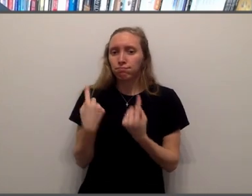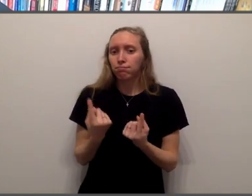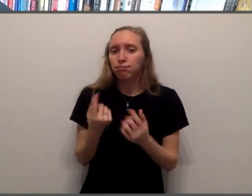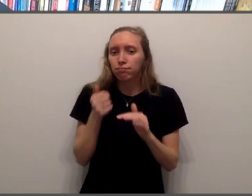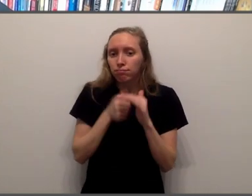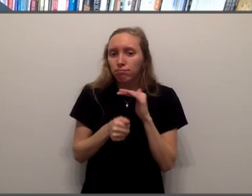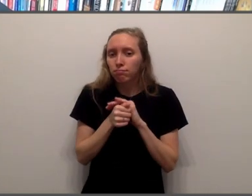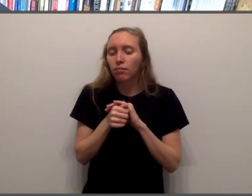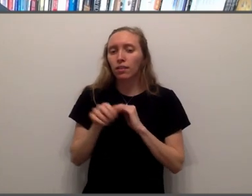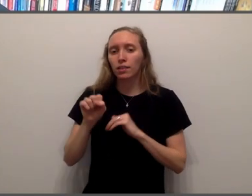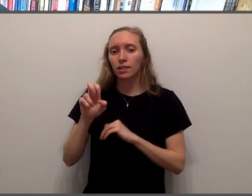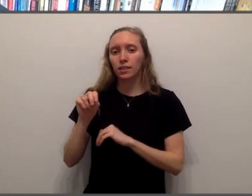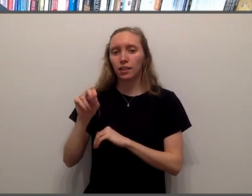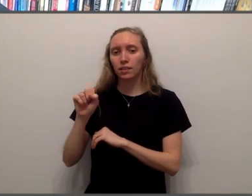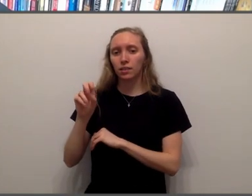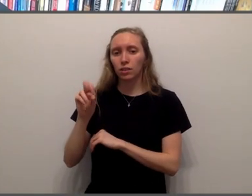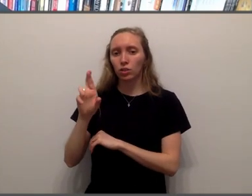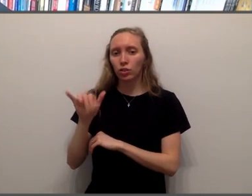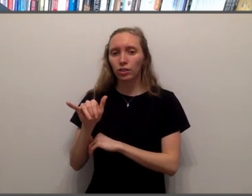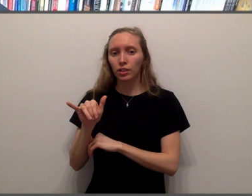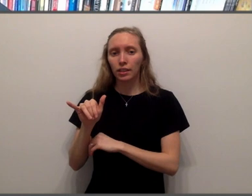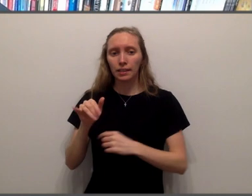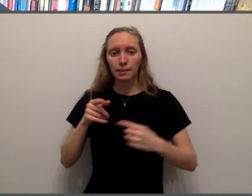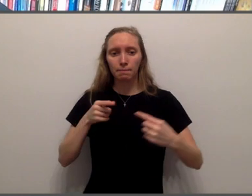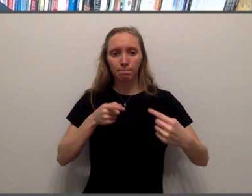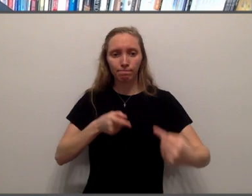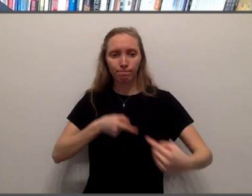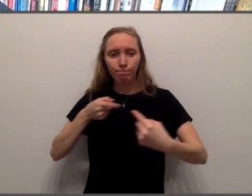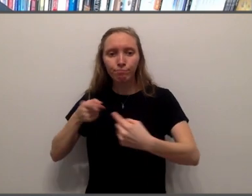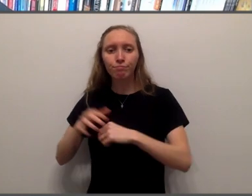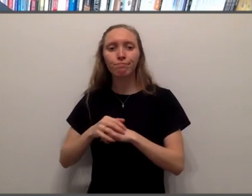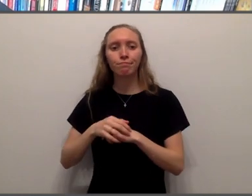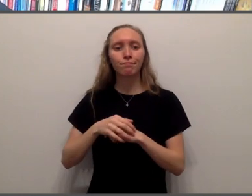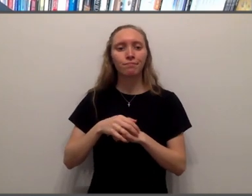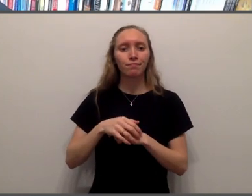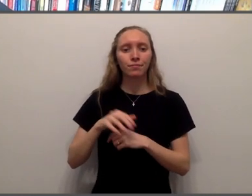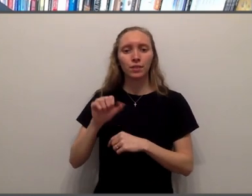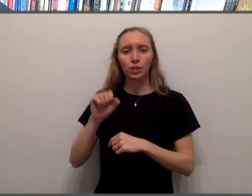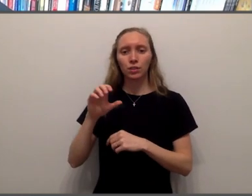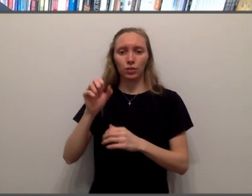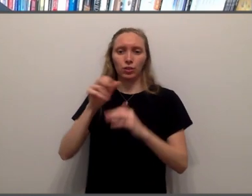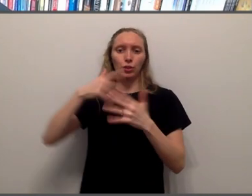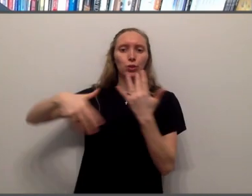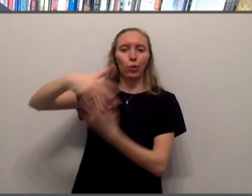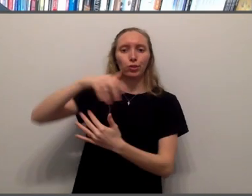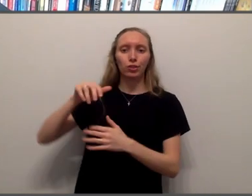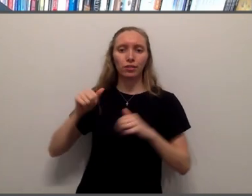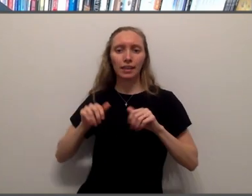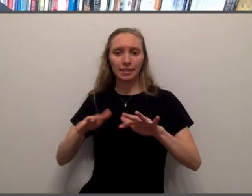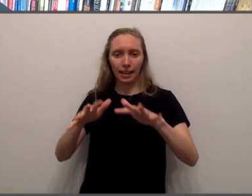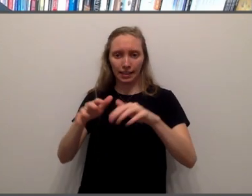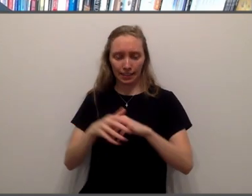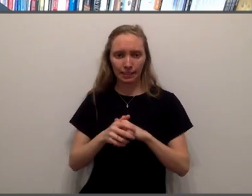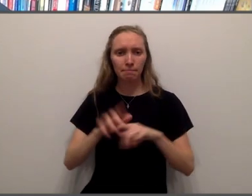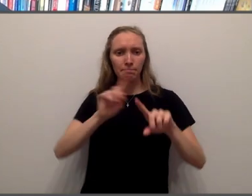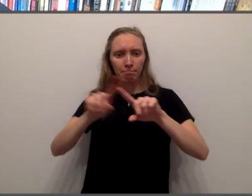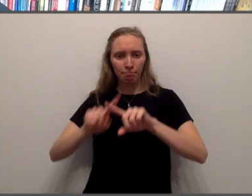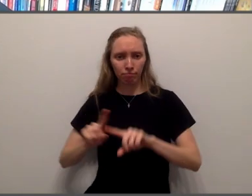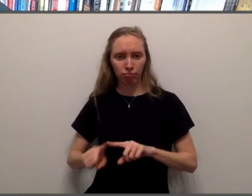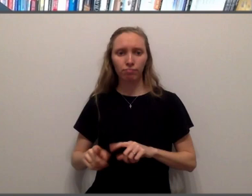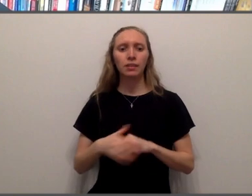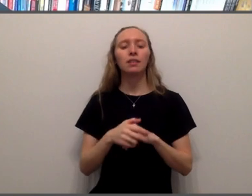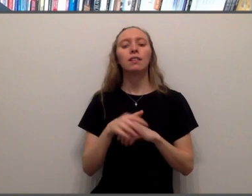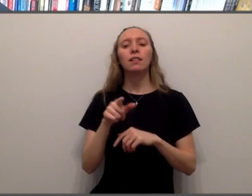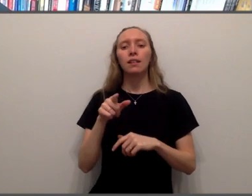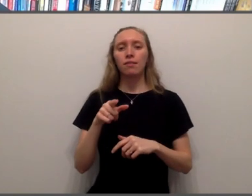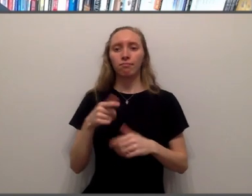and a host of other issues and relationships, I was diagnosed on the autism